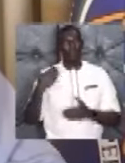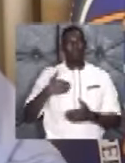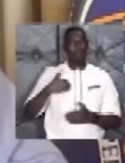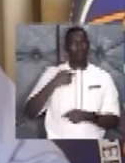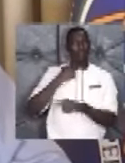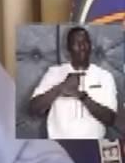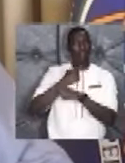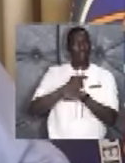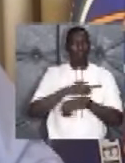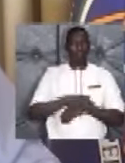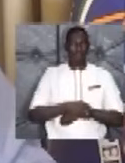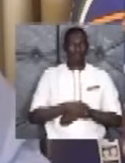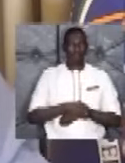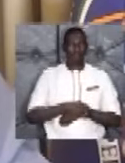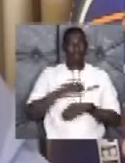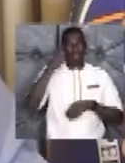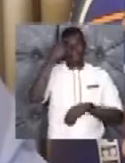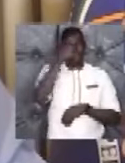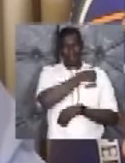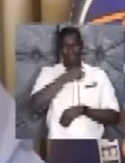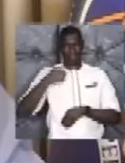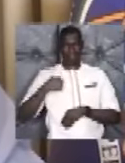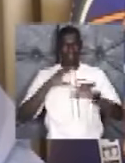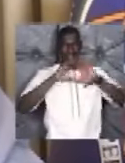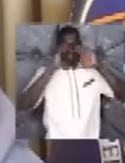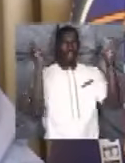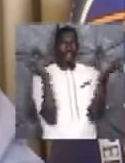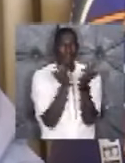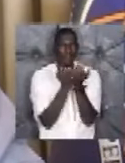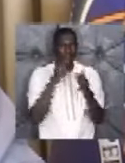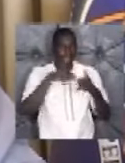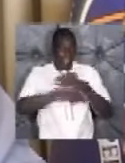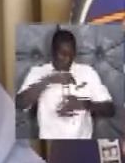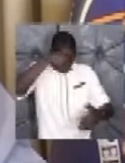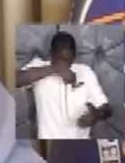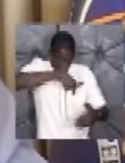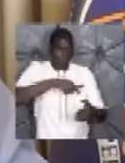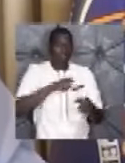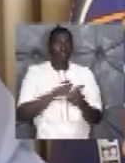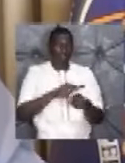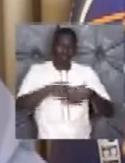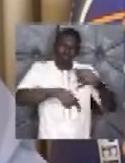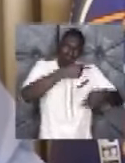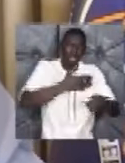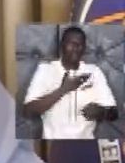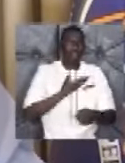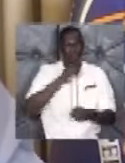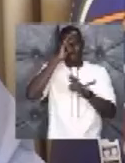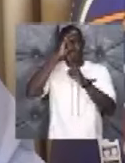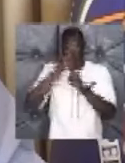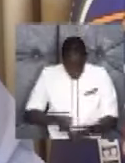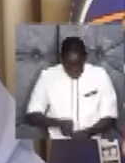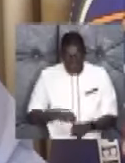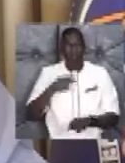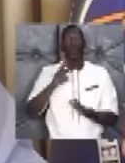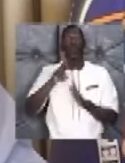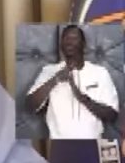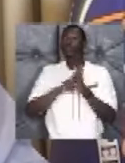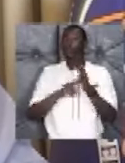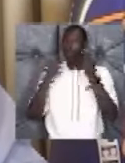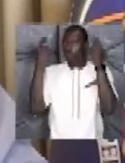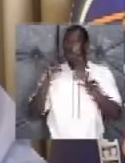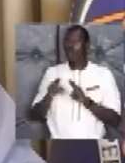Fellow Gambians, the Christian community continue to exhibit respect for the